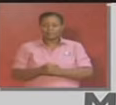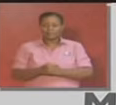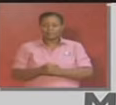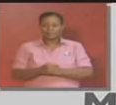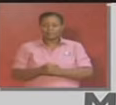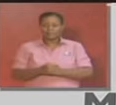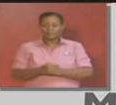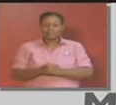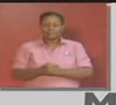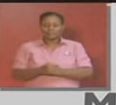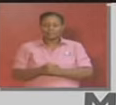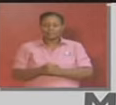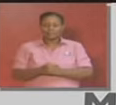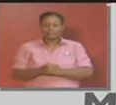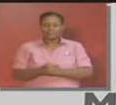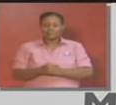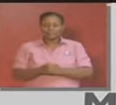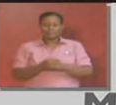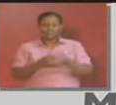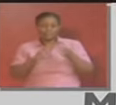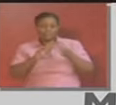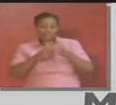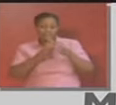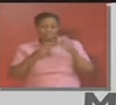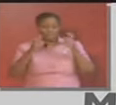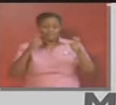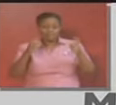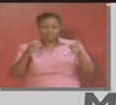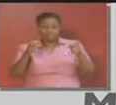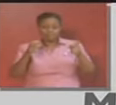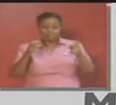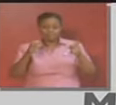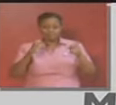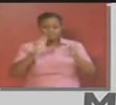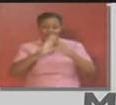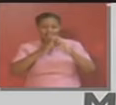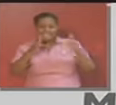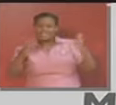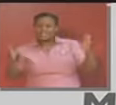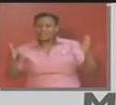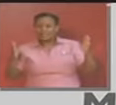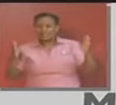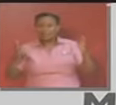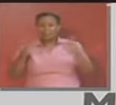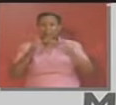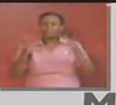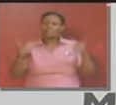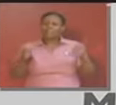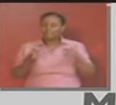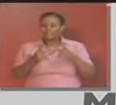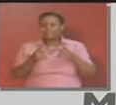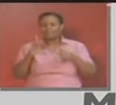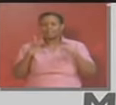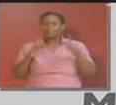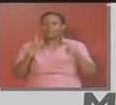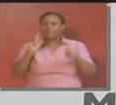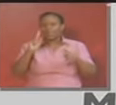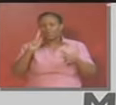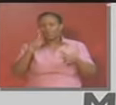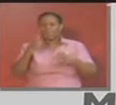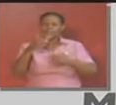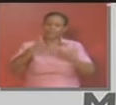various areas of congregation. We looked at especially the workplace, the home, the